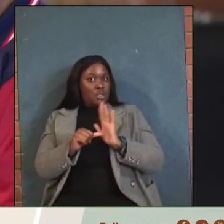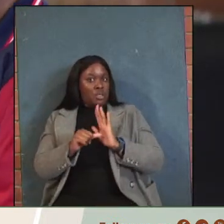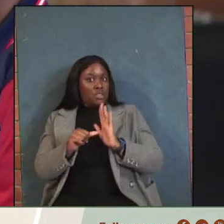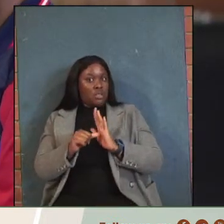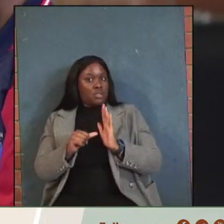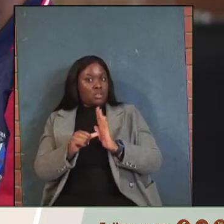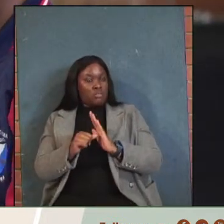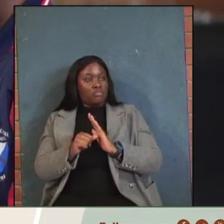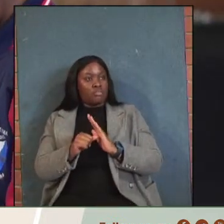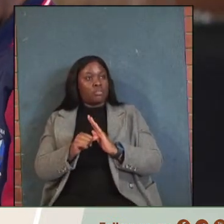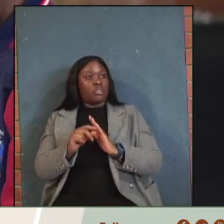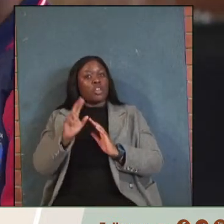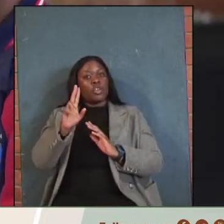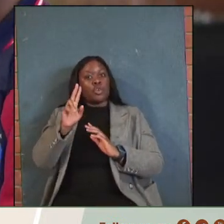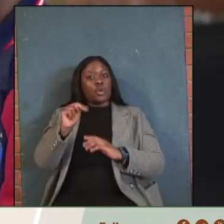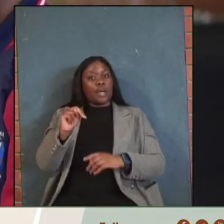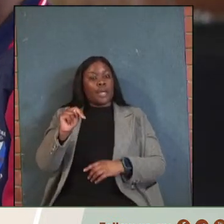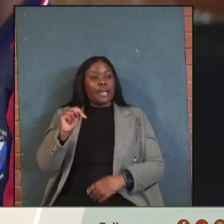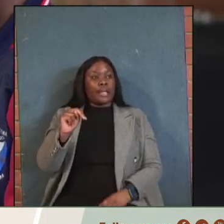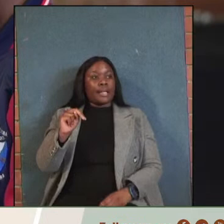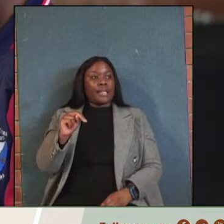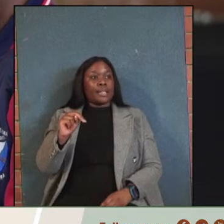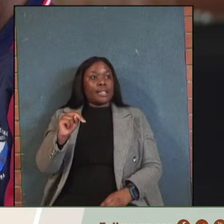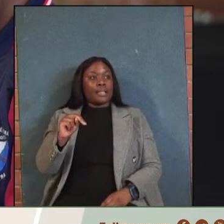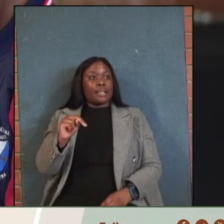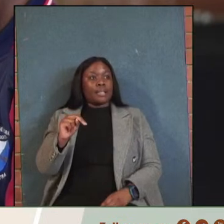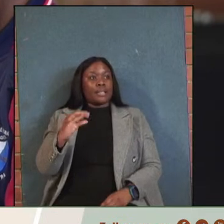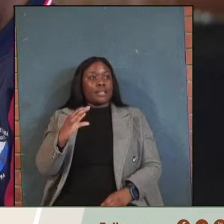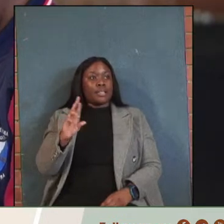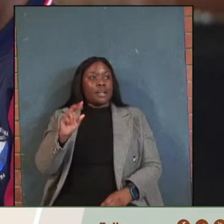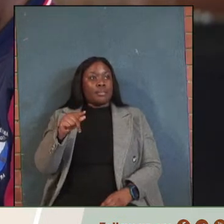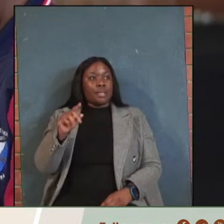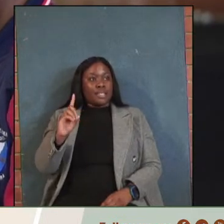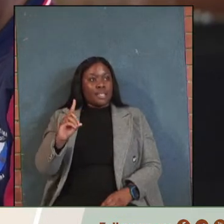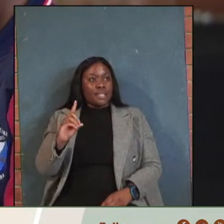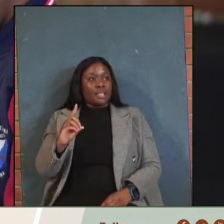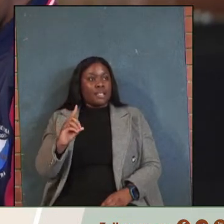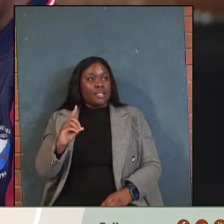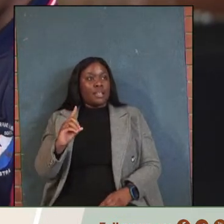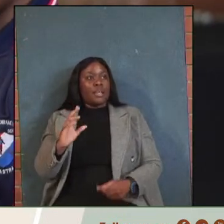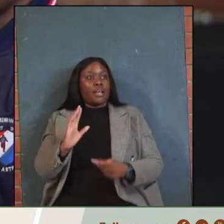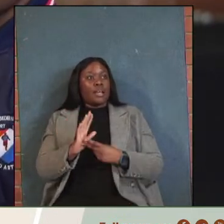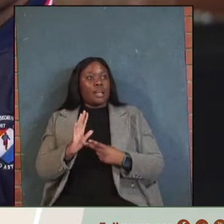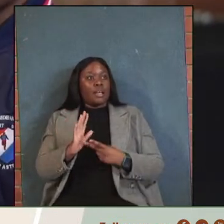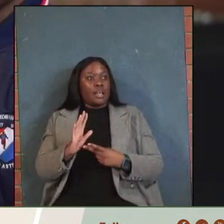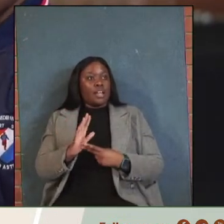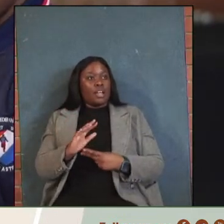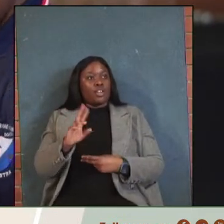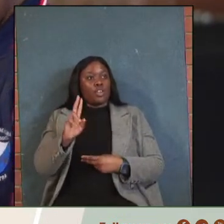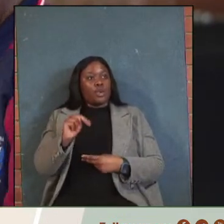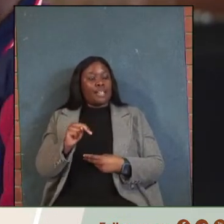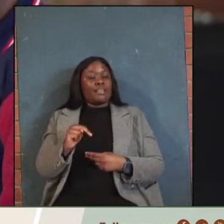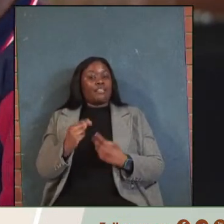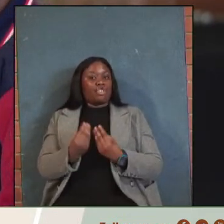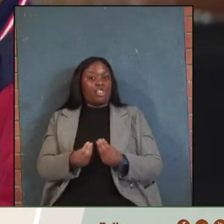Convention on the Rights of the Child and the African Charter on the Rights and Welfare of the